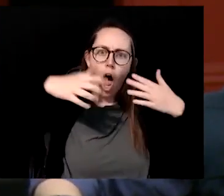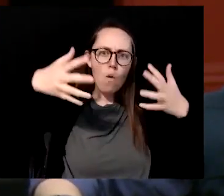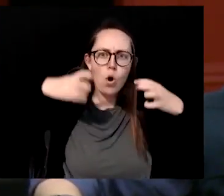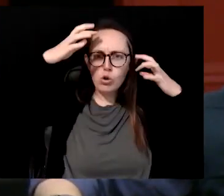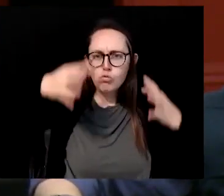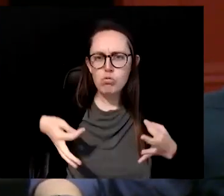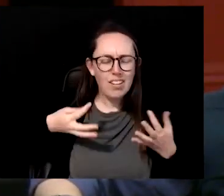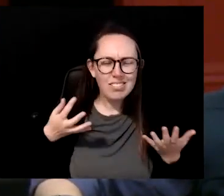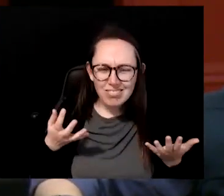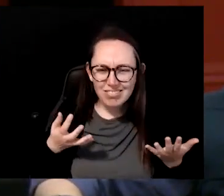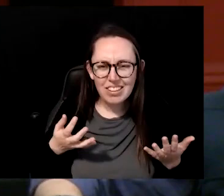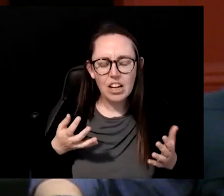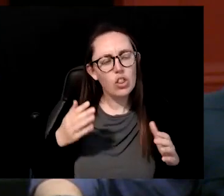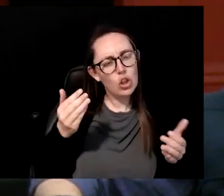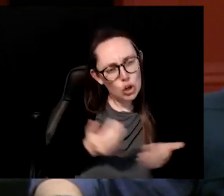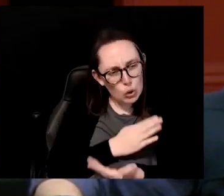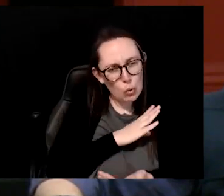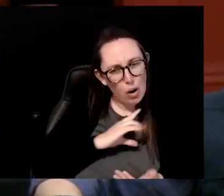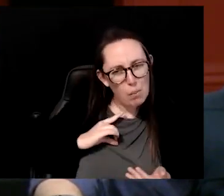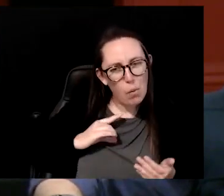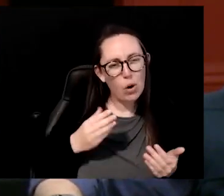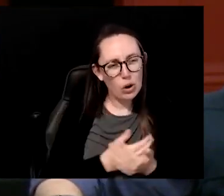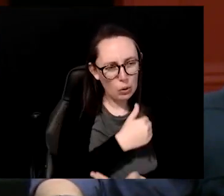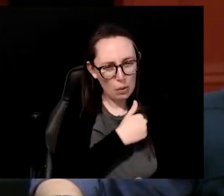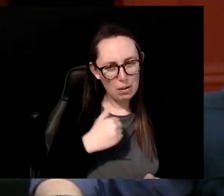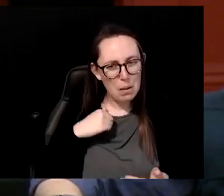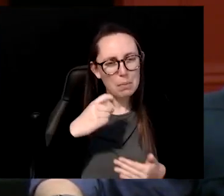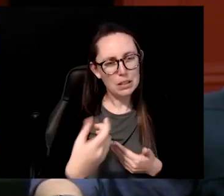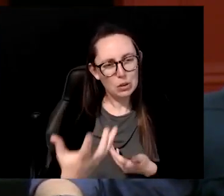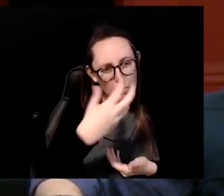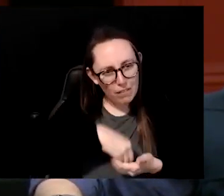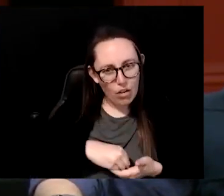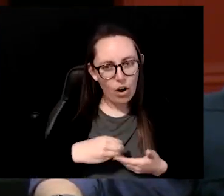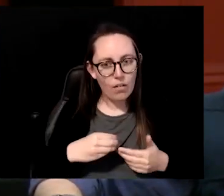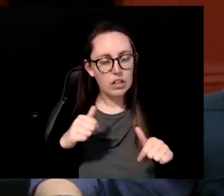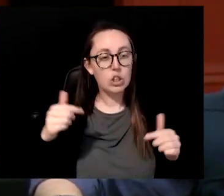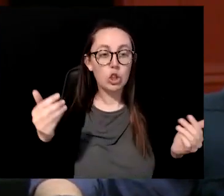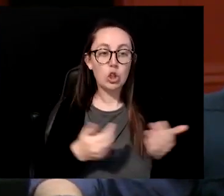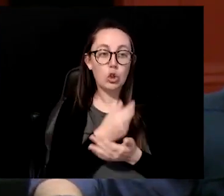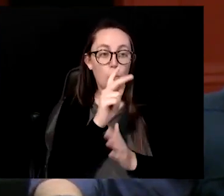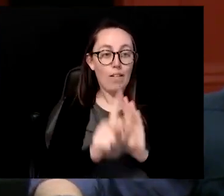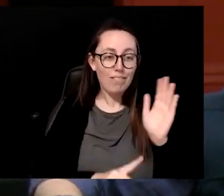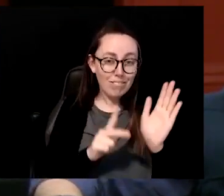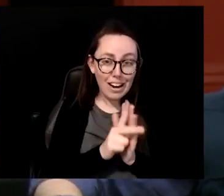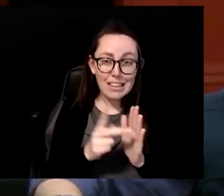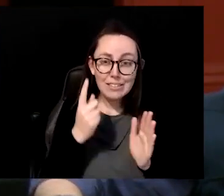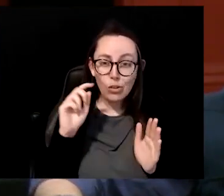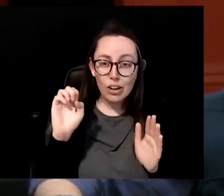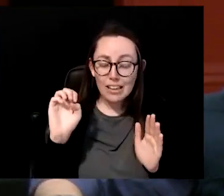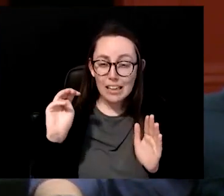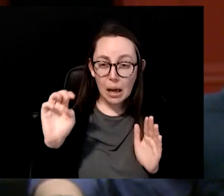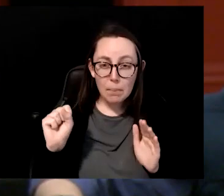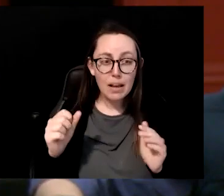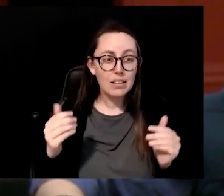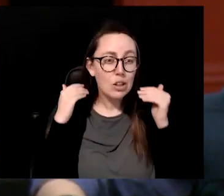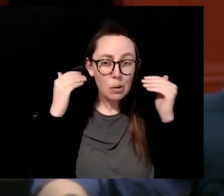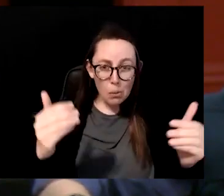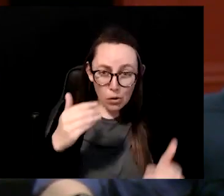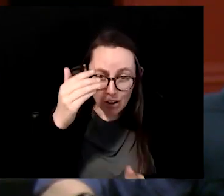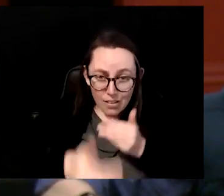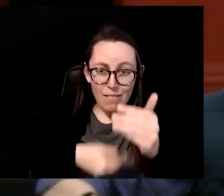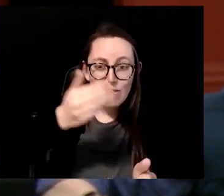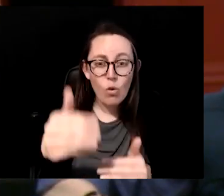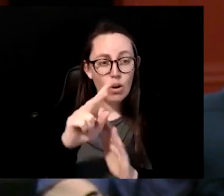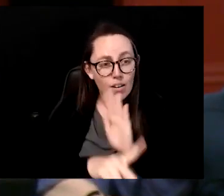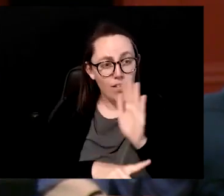this it's it we're in the new phase for EMS it's the moving forward phase you folks you know did